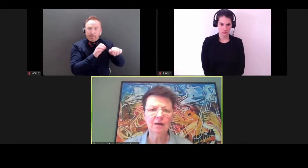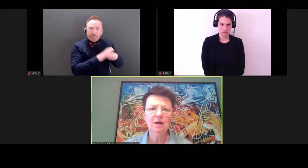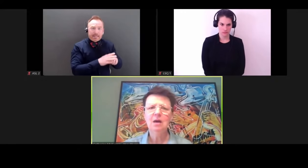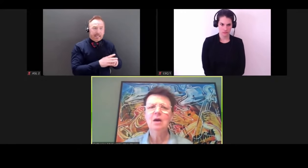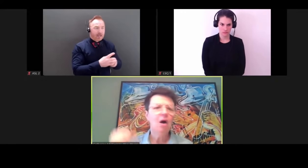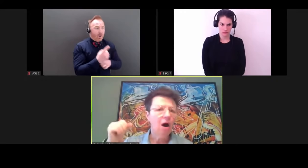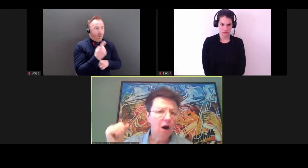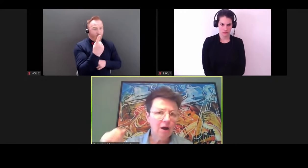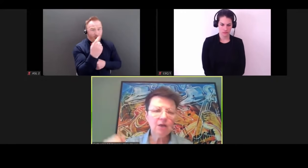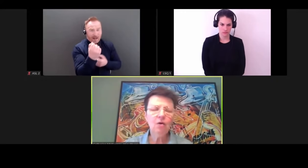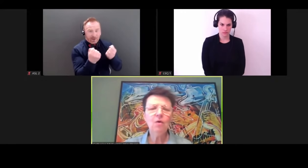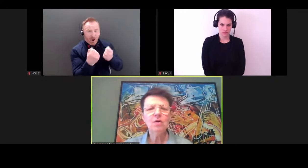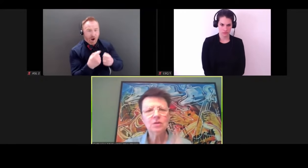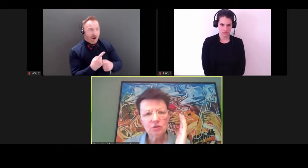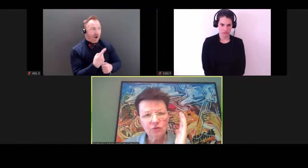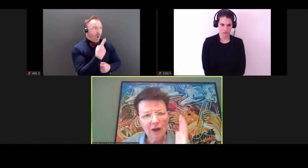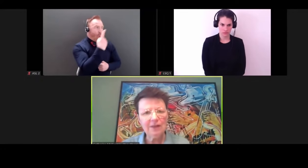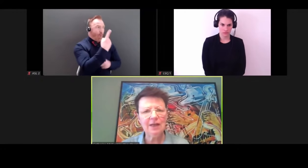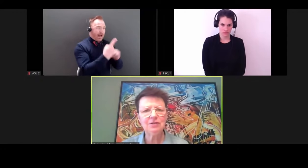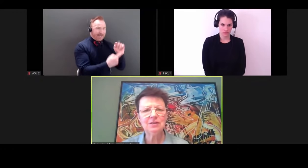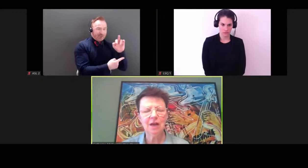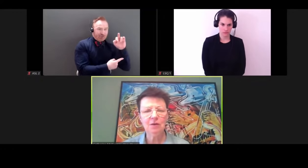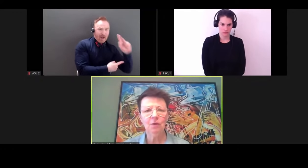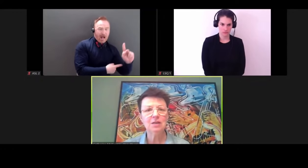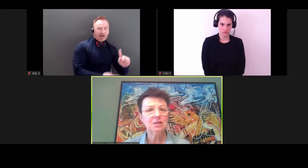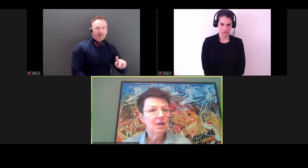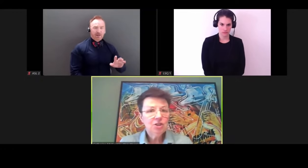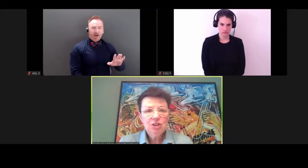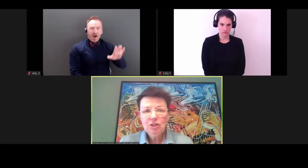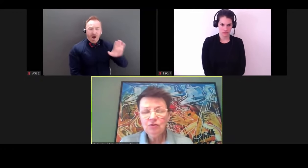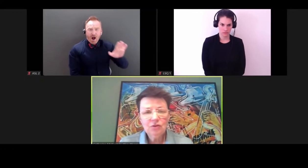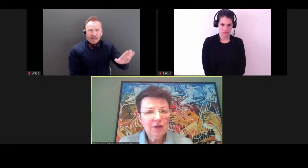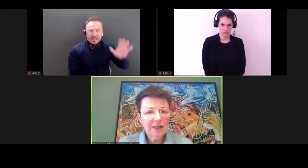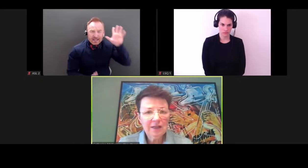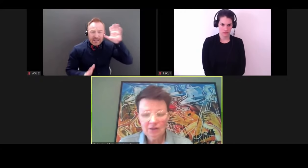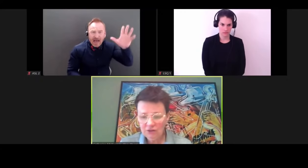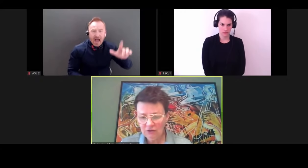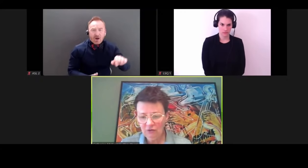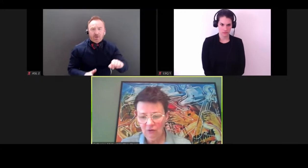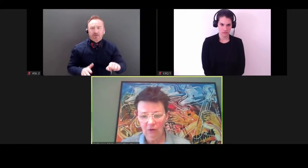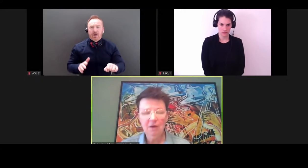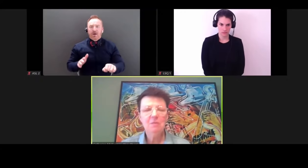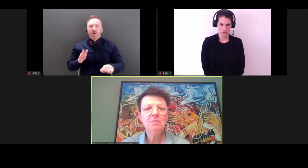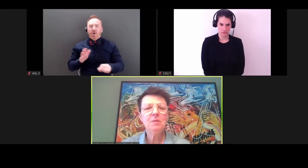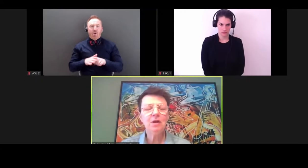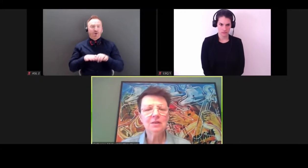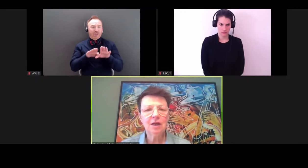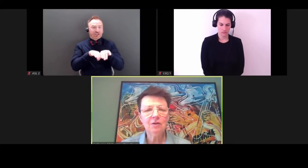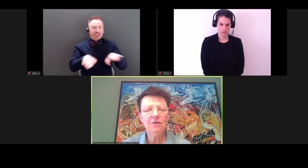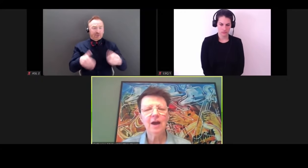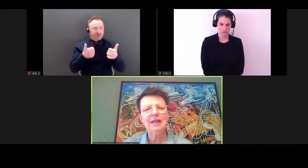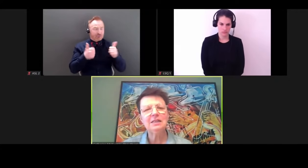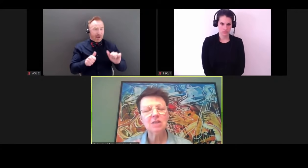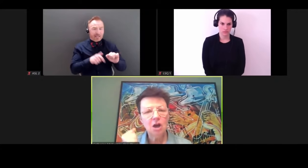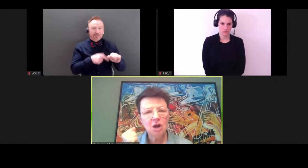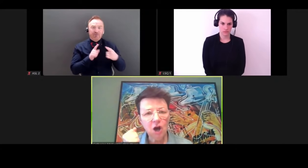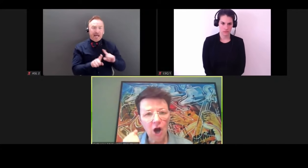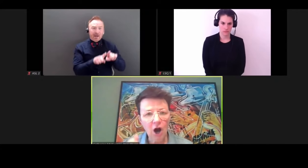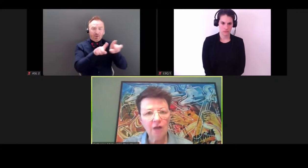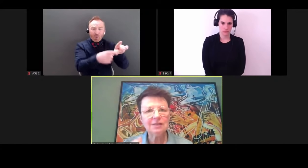truck, honking horns, driving down sidewalks, children trying to get to school. People are terrified.